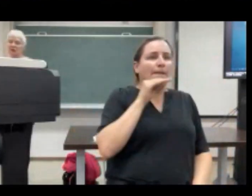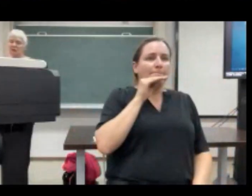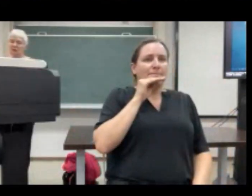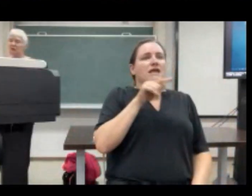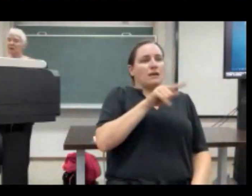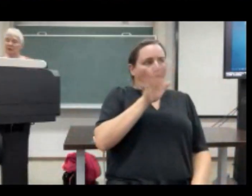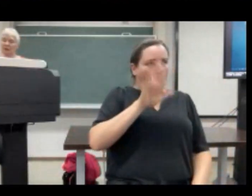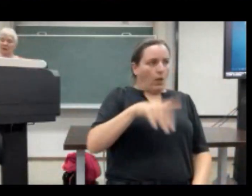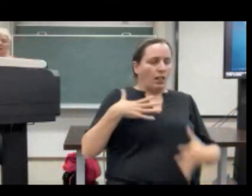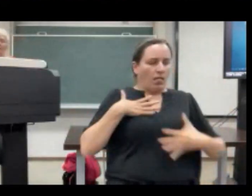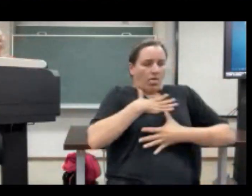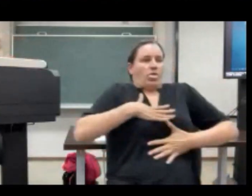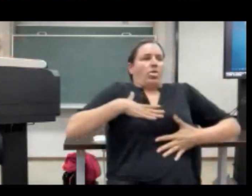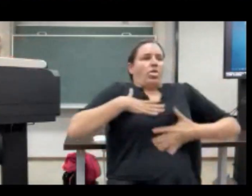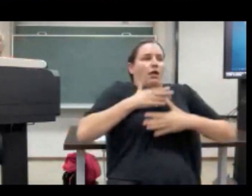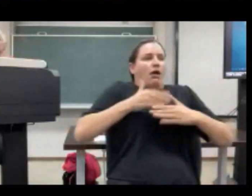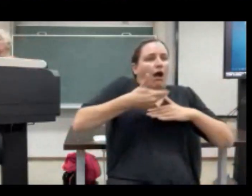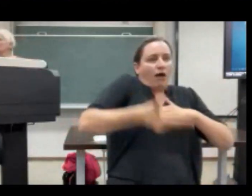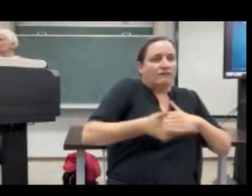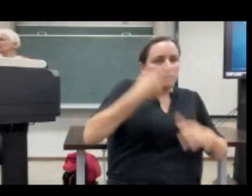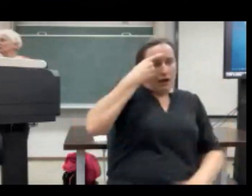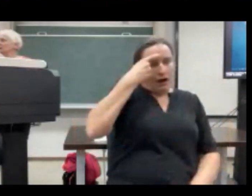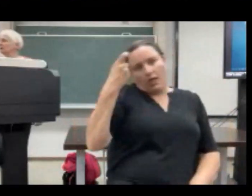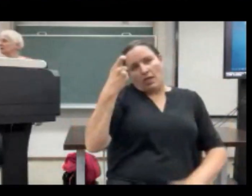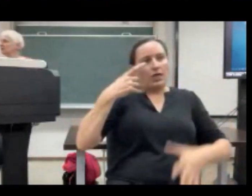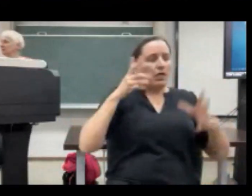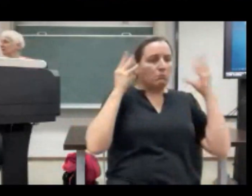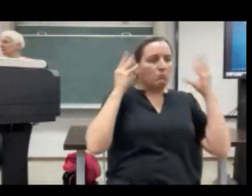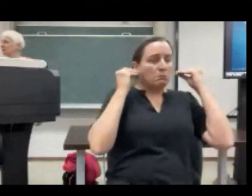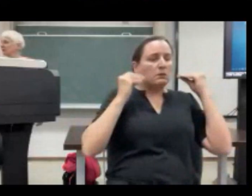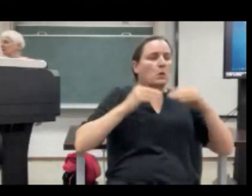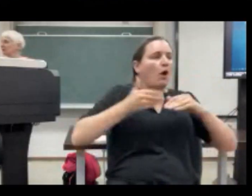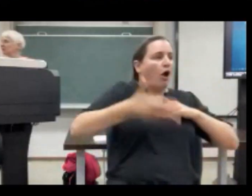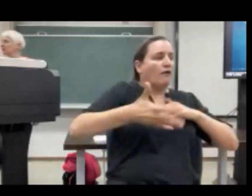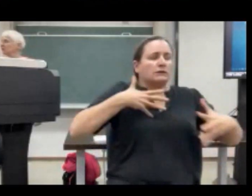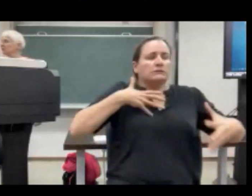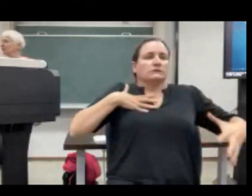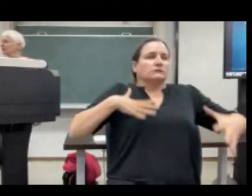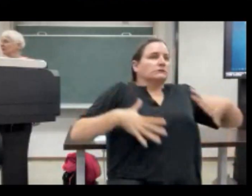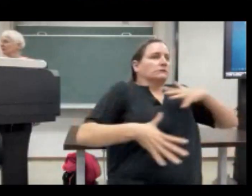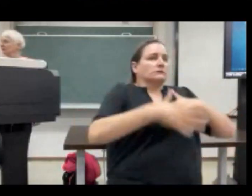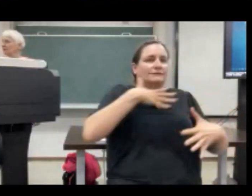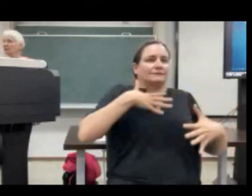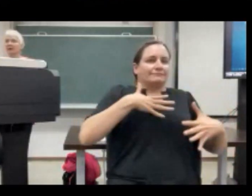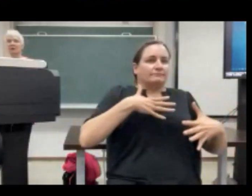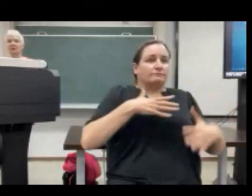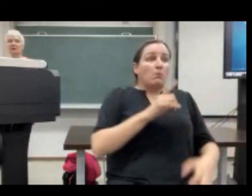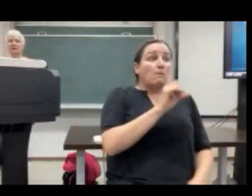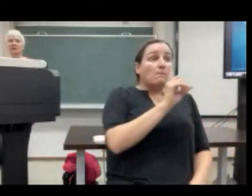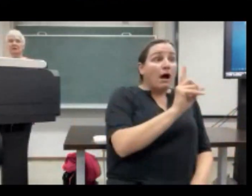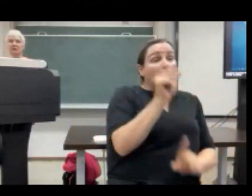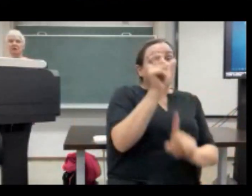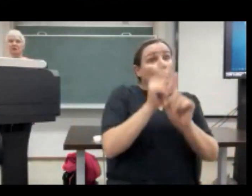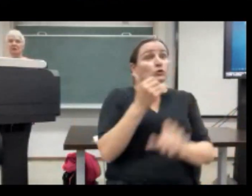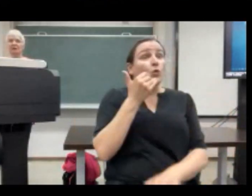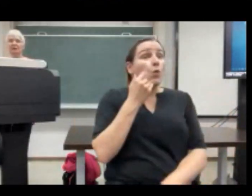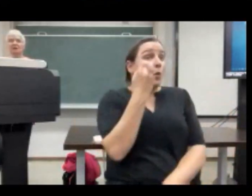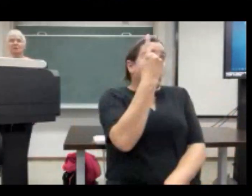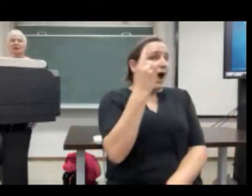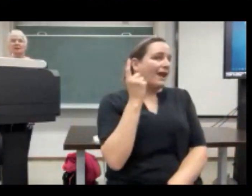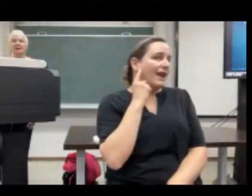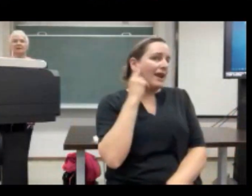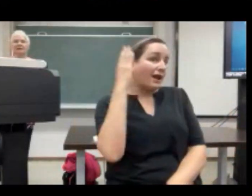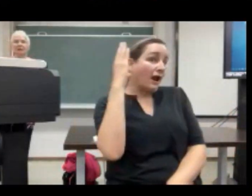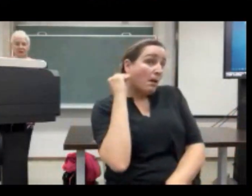post-traumatic stress disorder than when it's only hearing loss in one ear. So this shows you